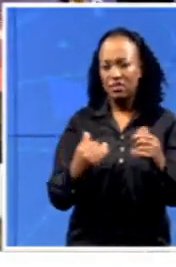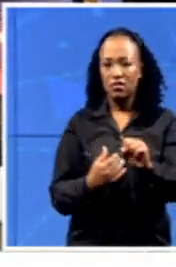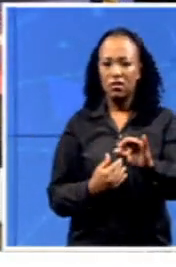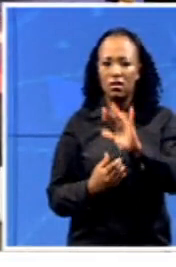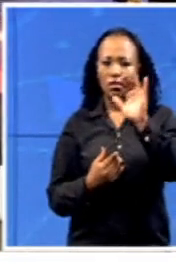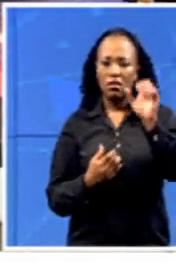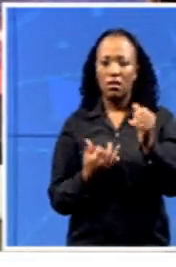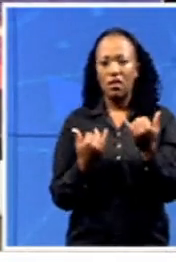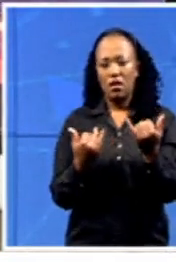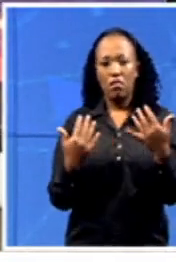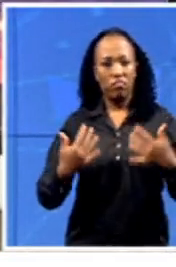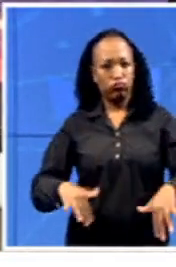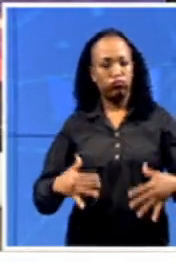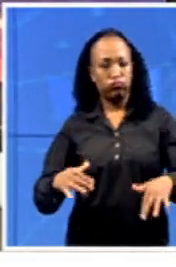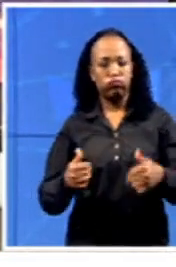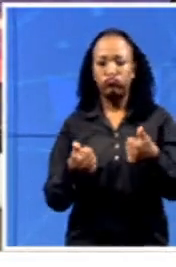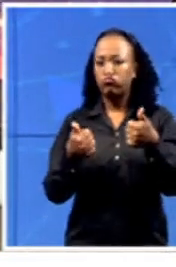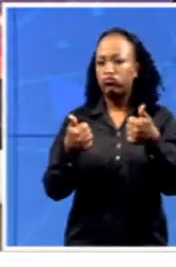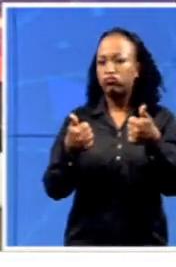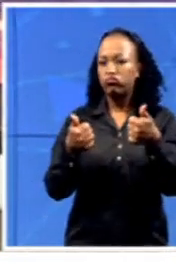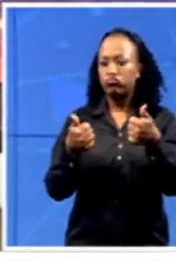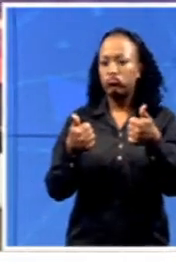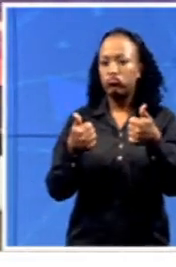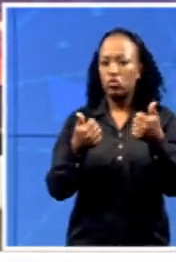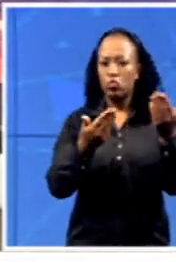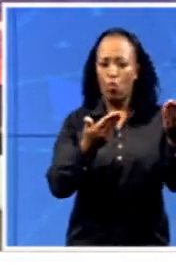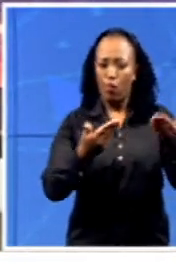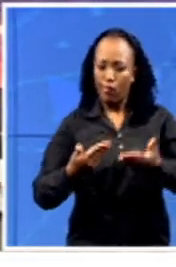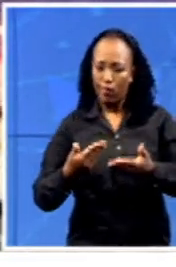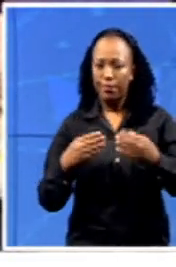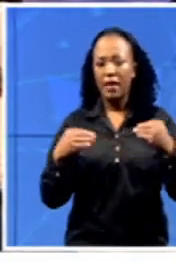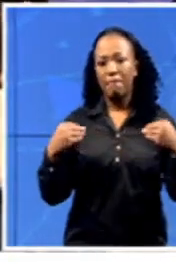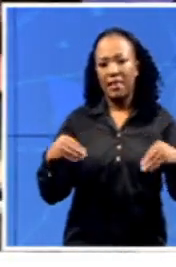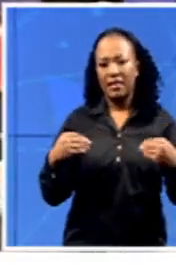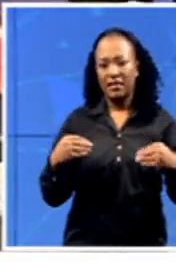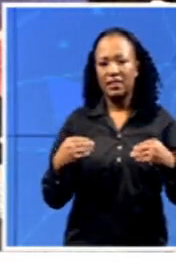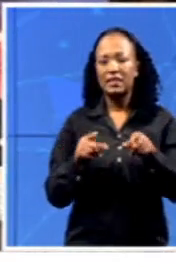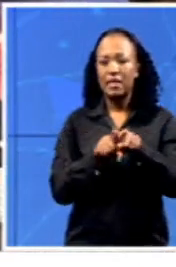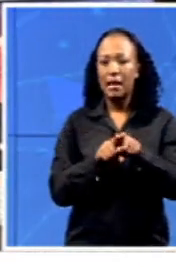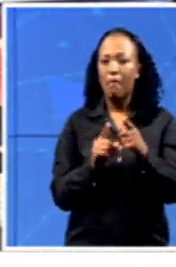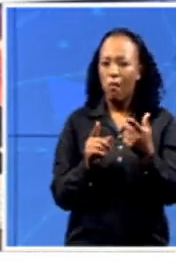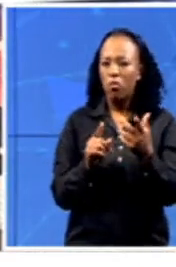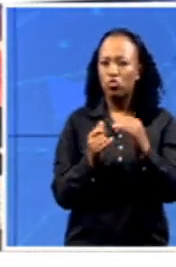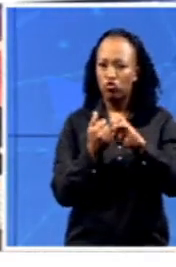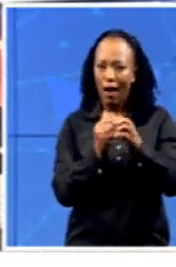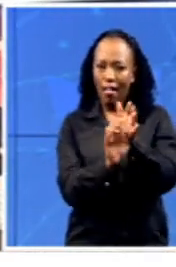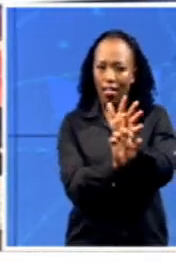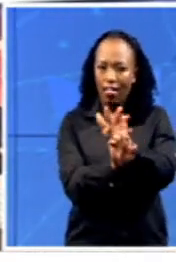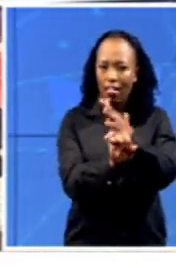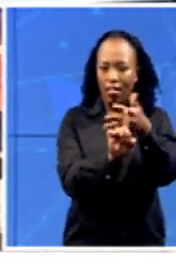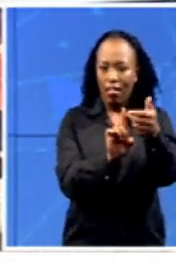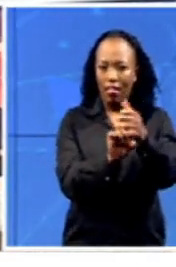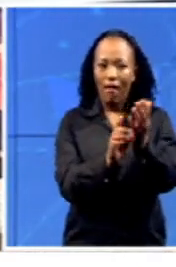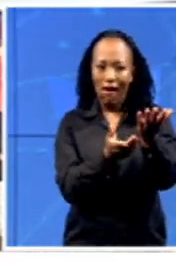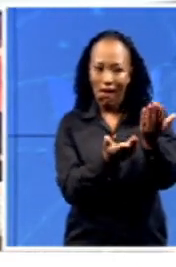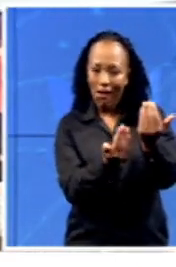has put its best foot forward in terms of welcoming business, and it's also to convince them so that they can